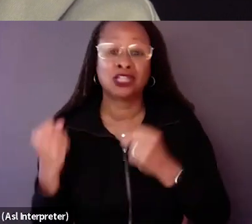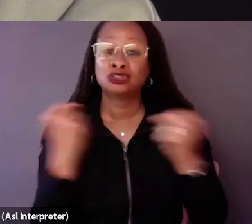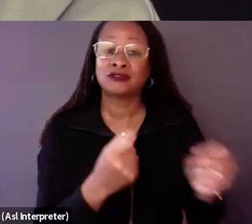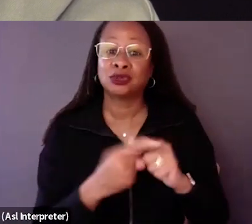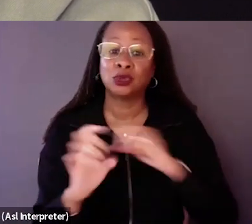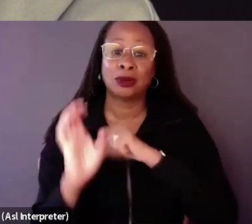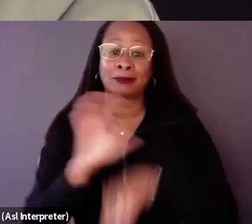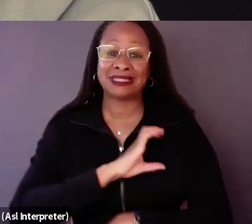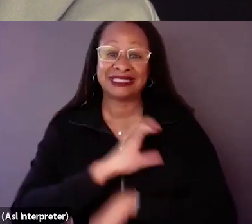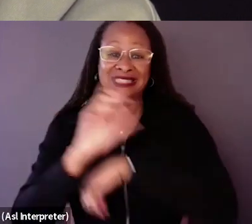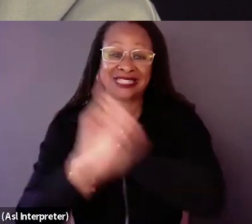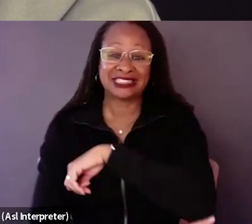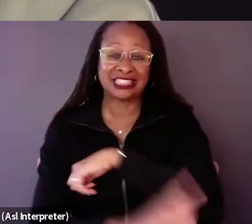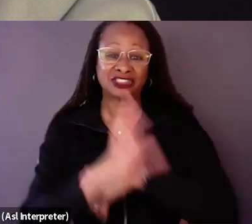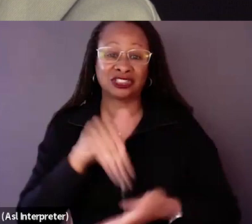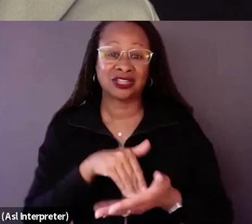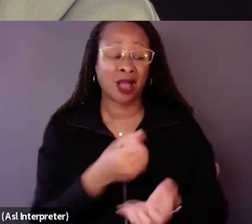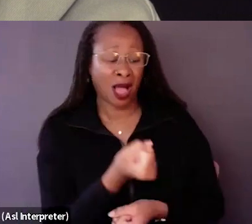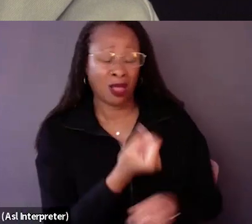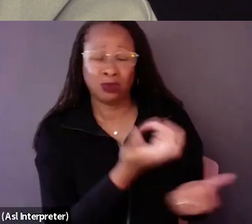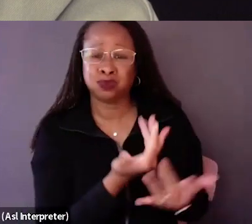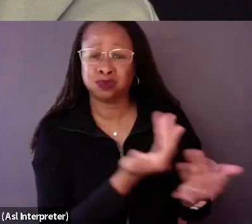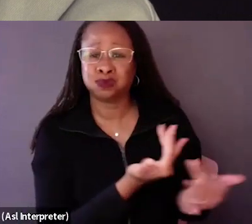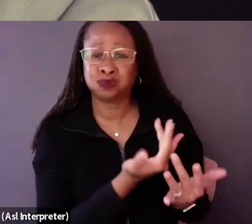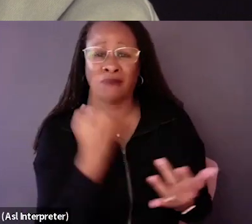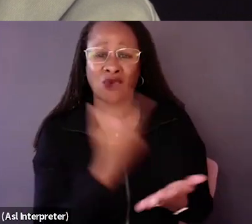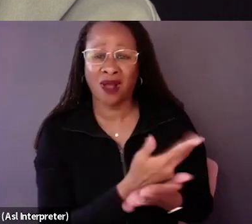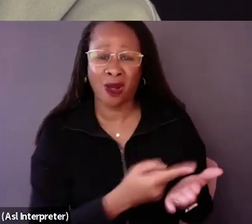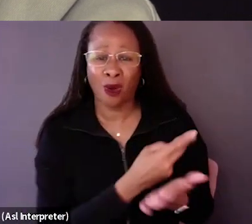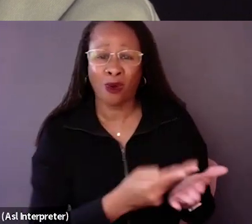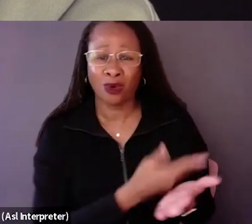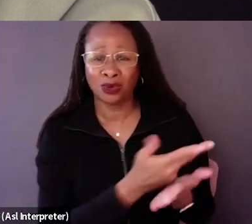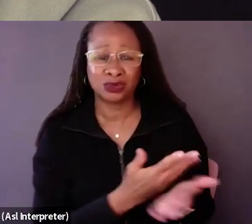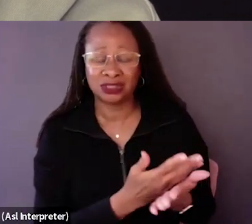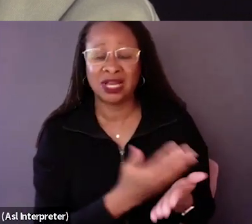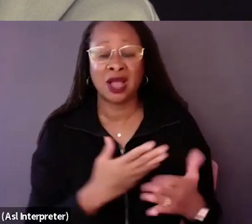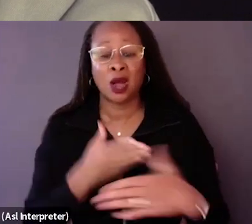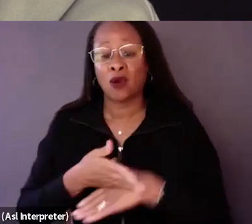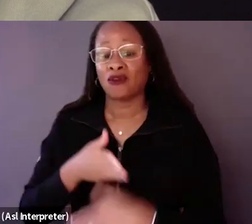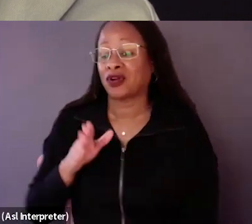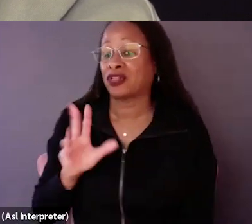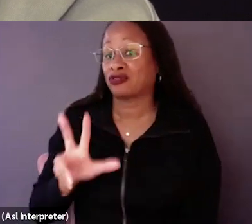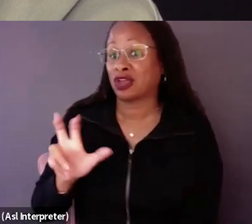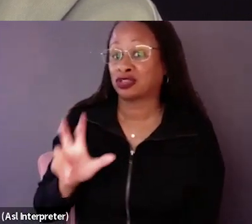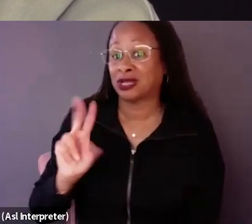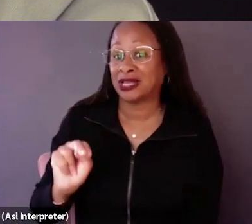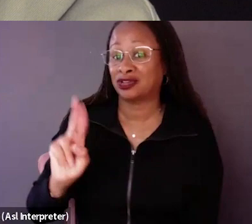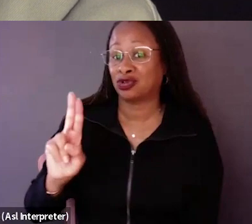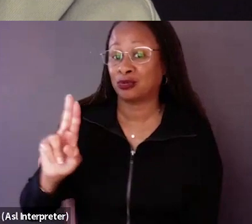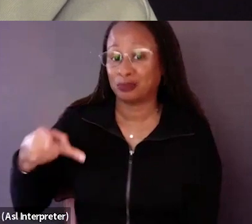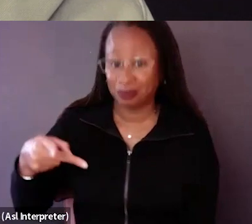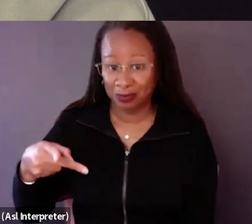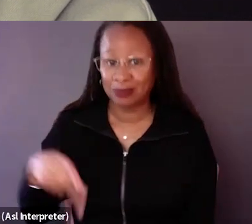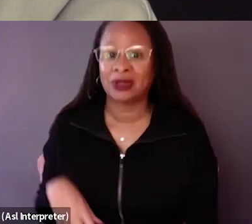center, held for hours. Over 300 NUP, National